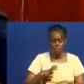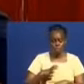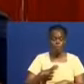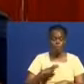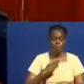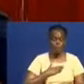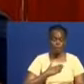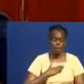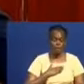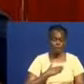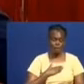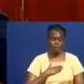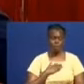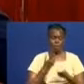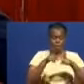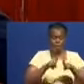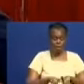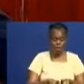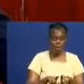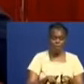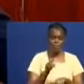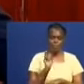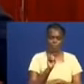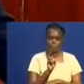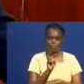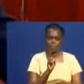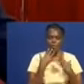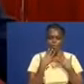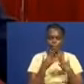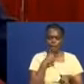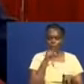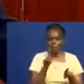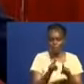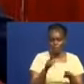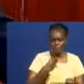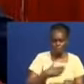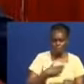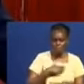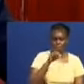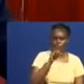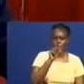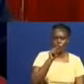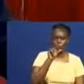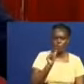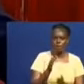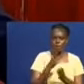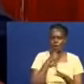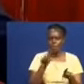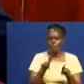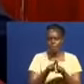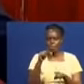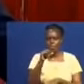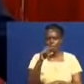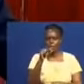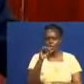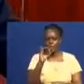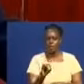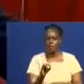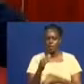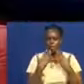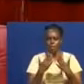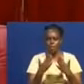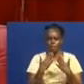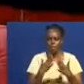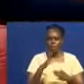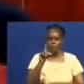playing, look at what happens. I want to thank my brothers Sifuna, my brother Chirarge. I want to